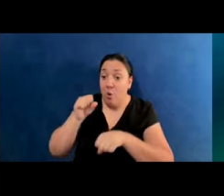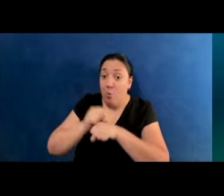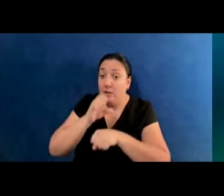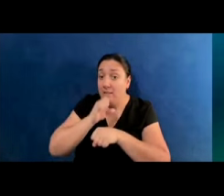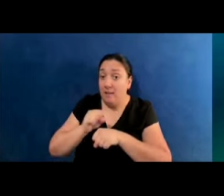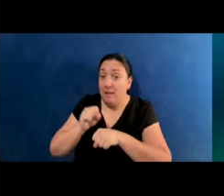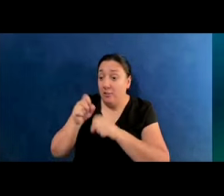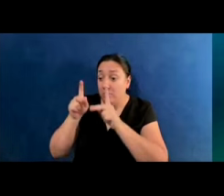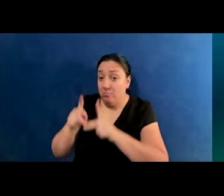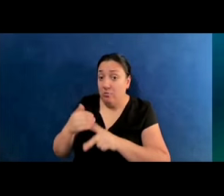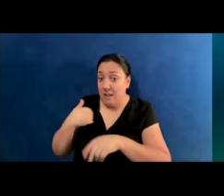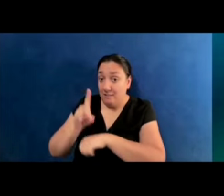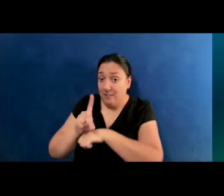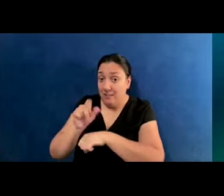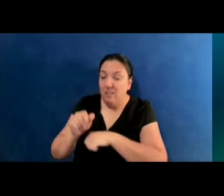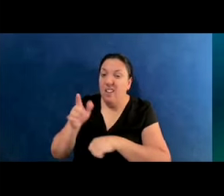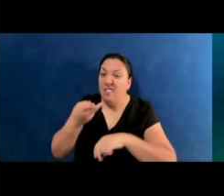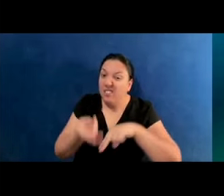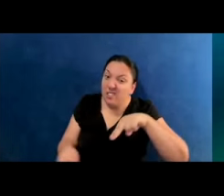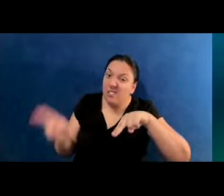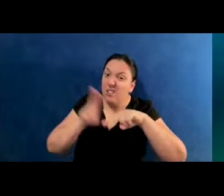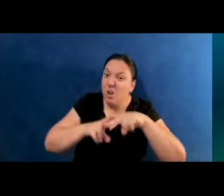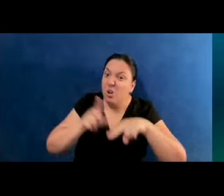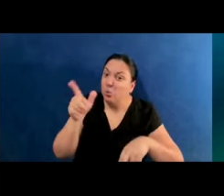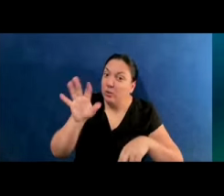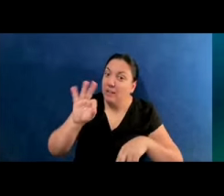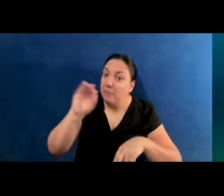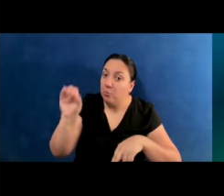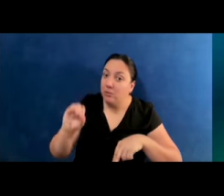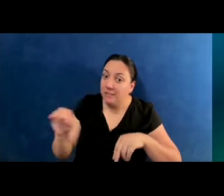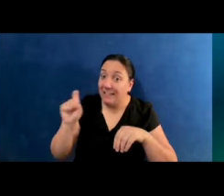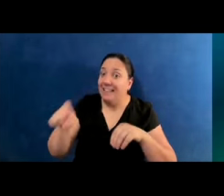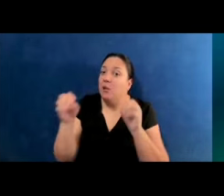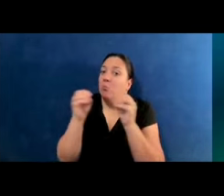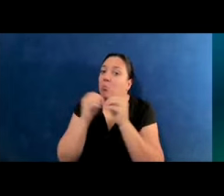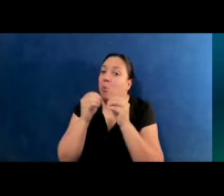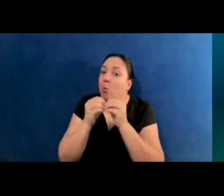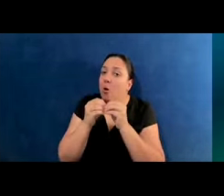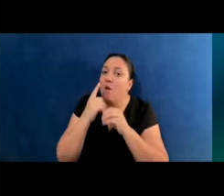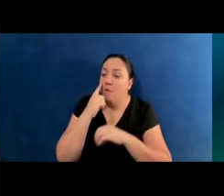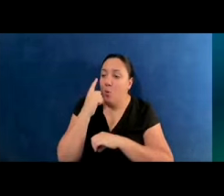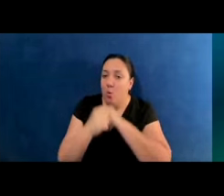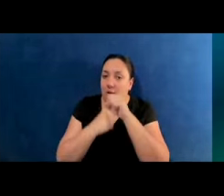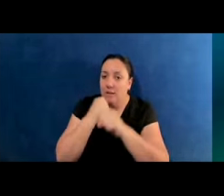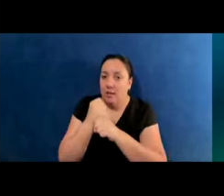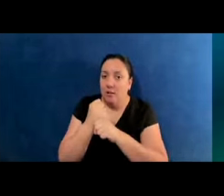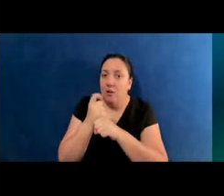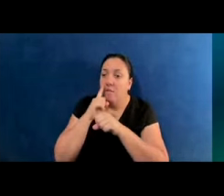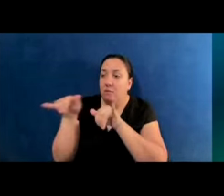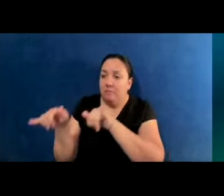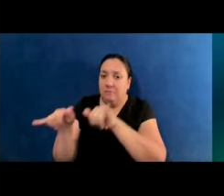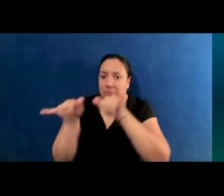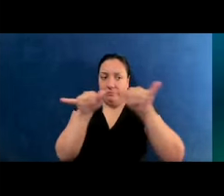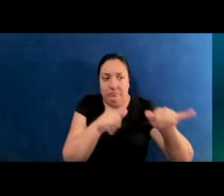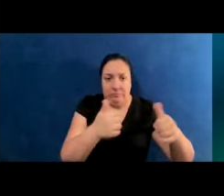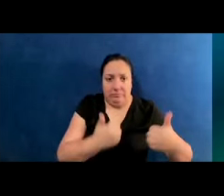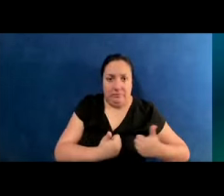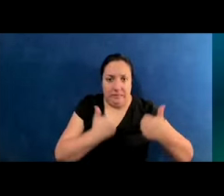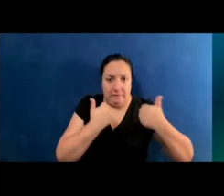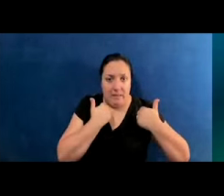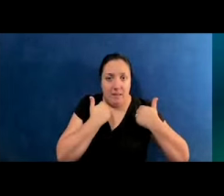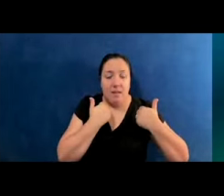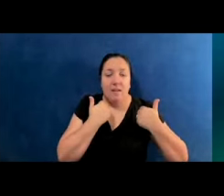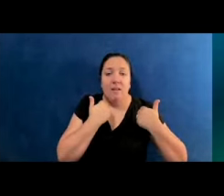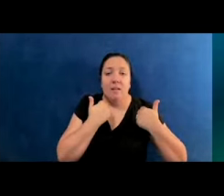on average, 29% more income per year to obtain the same standard of living as a